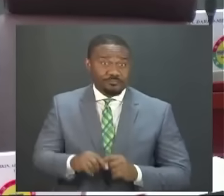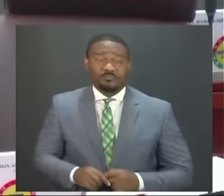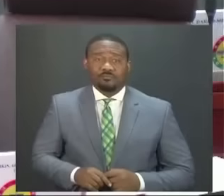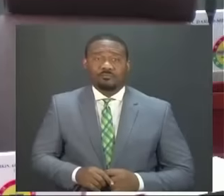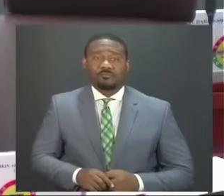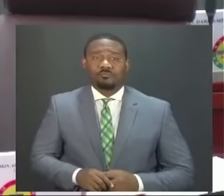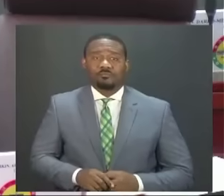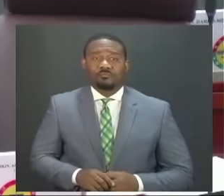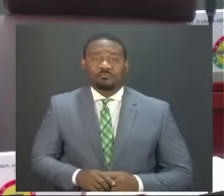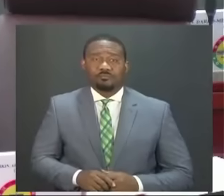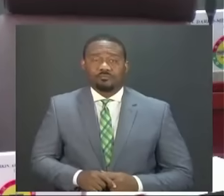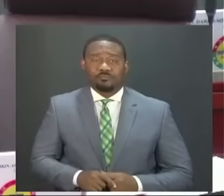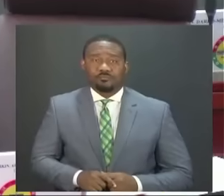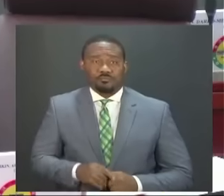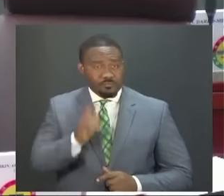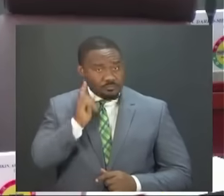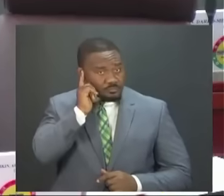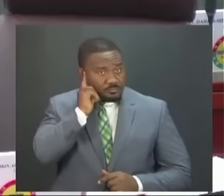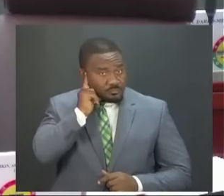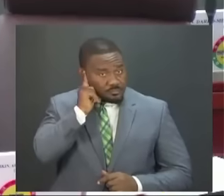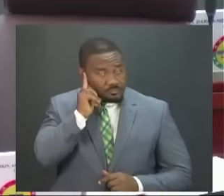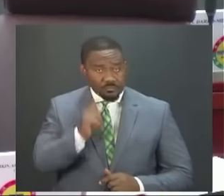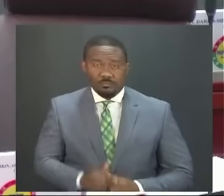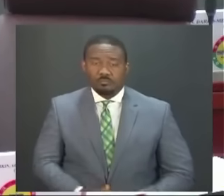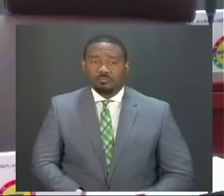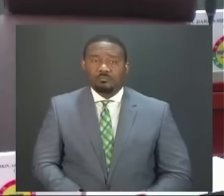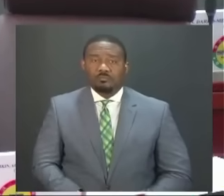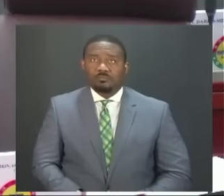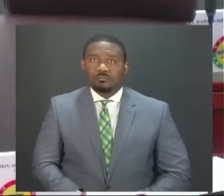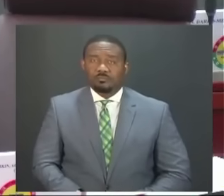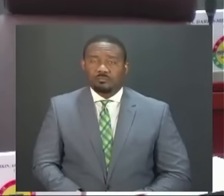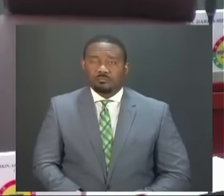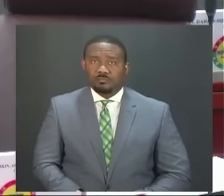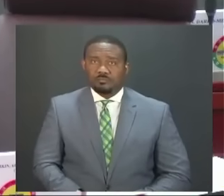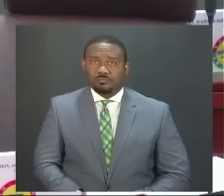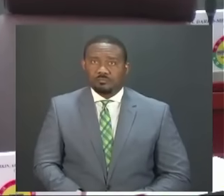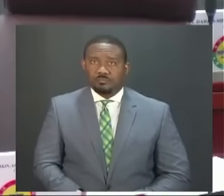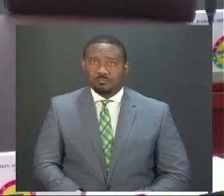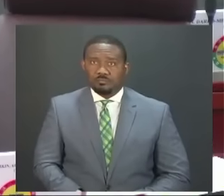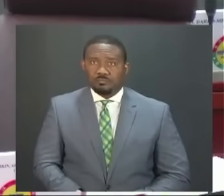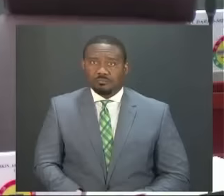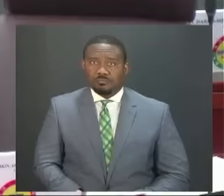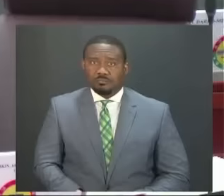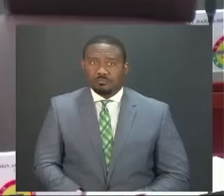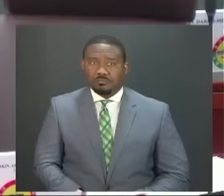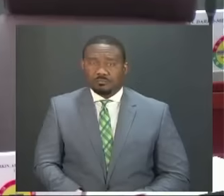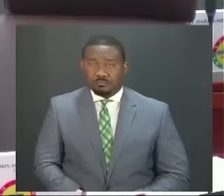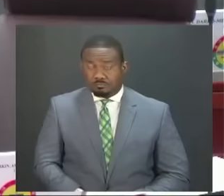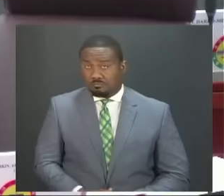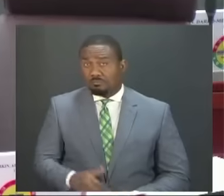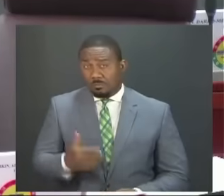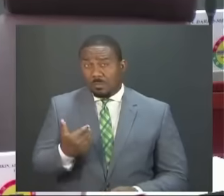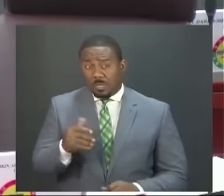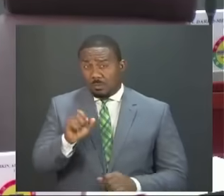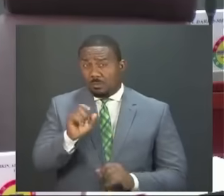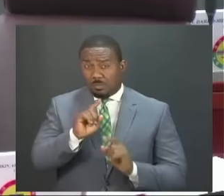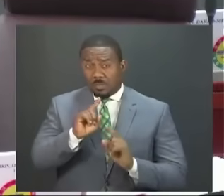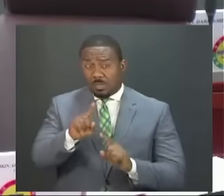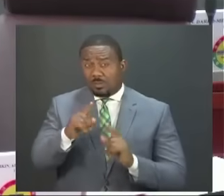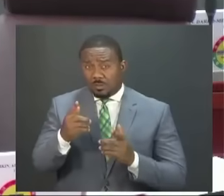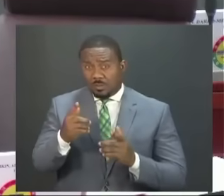regarding a referral to the appointments committee.